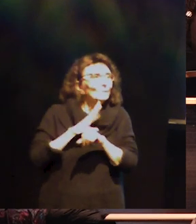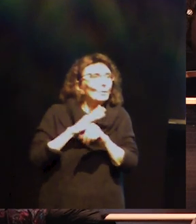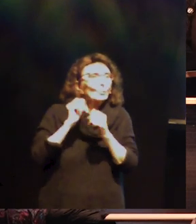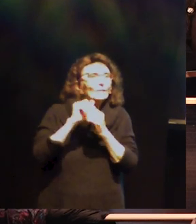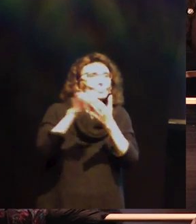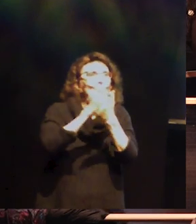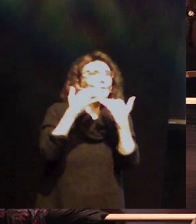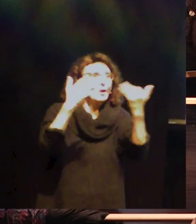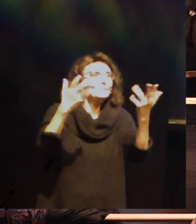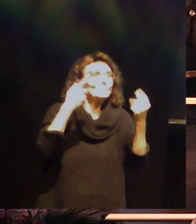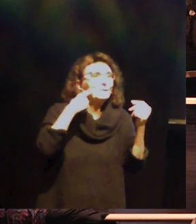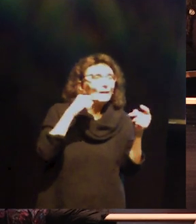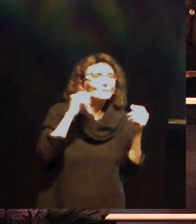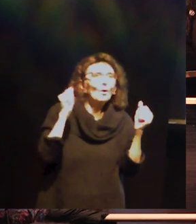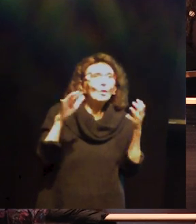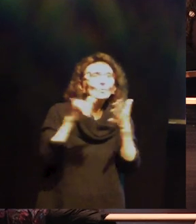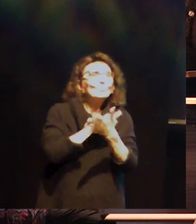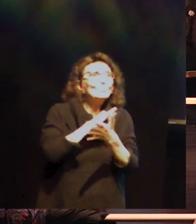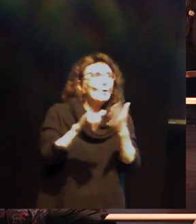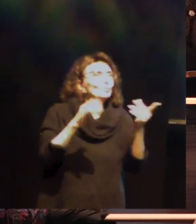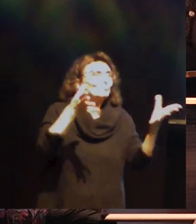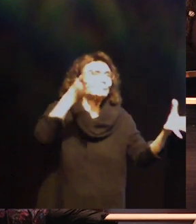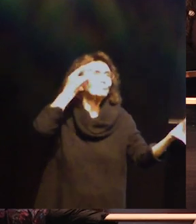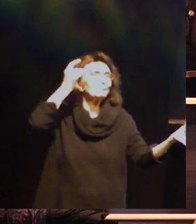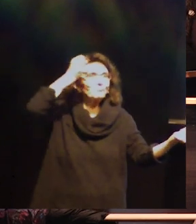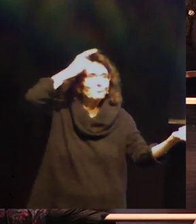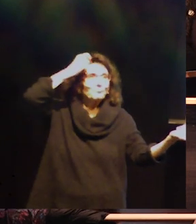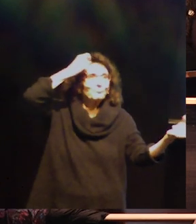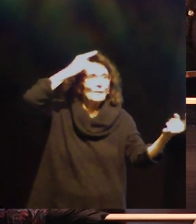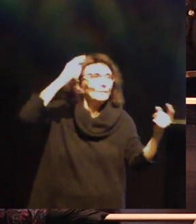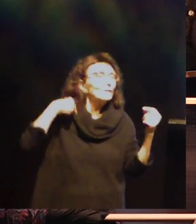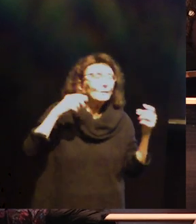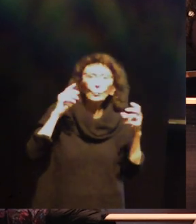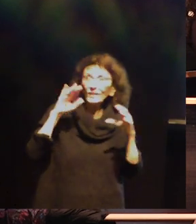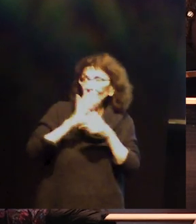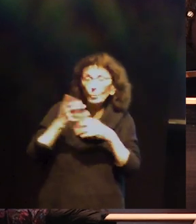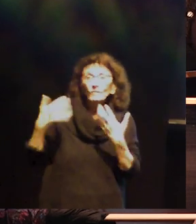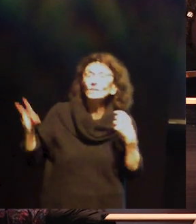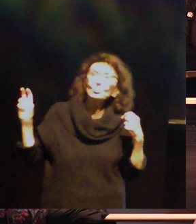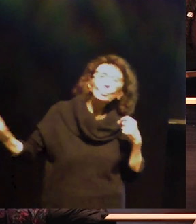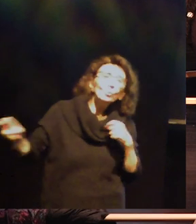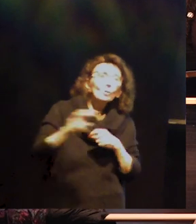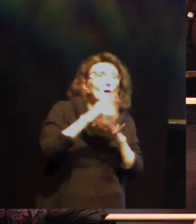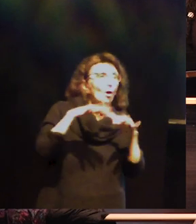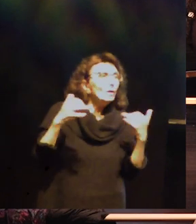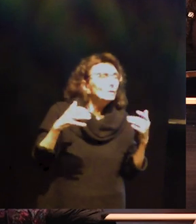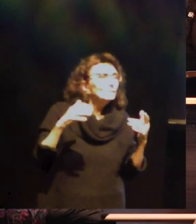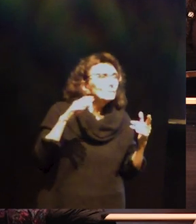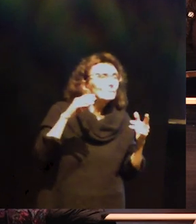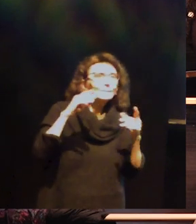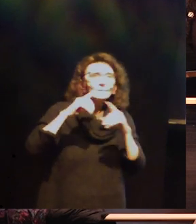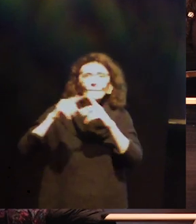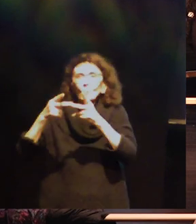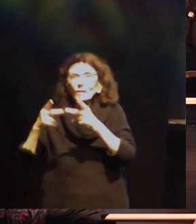you guys, you just like, you're getting all the New Yorkness, and that's just so sweet because we've been all over the world with this film and audiences everywhere just pick up on different things,